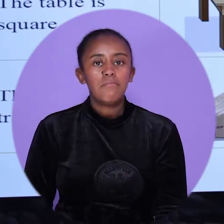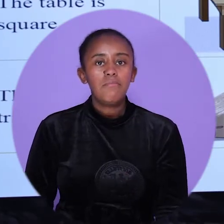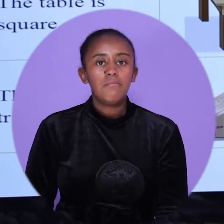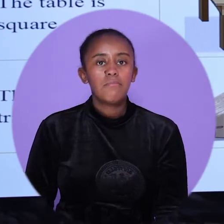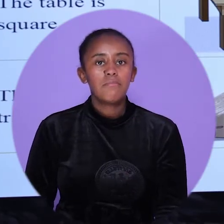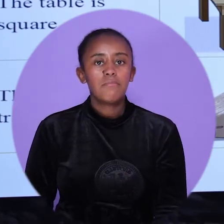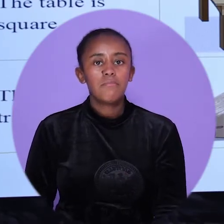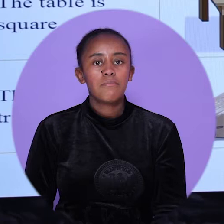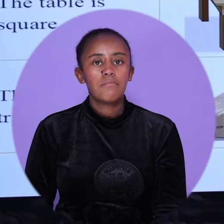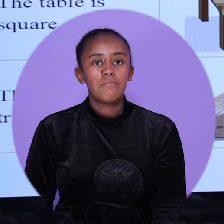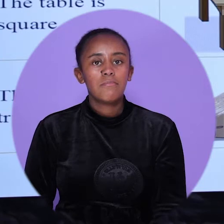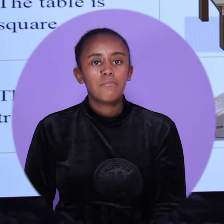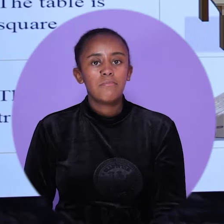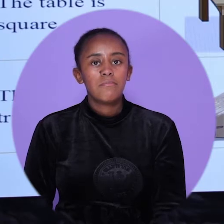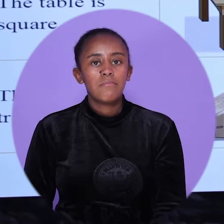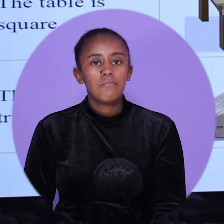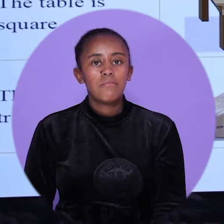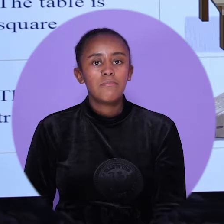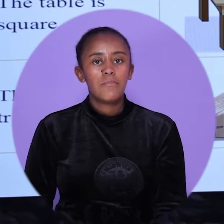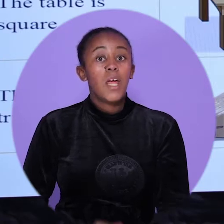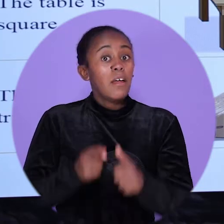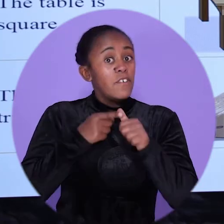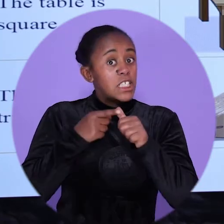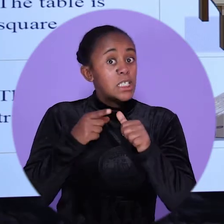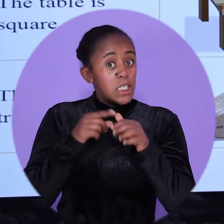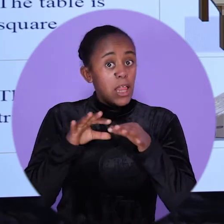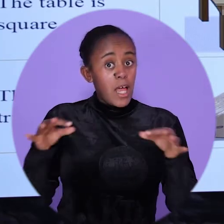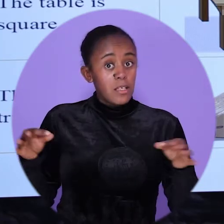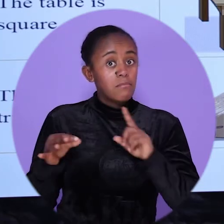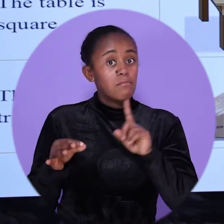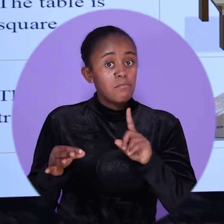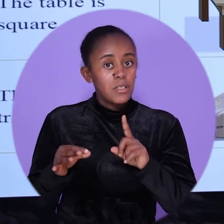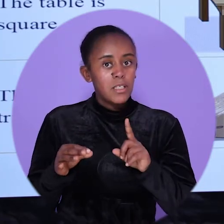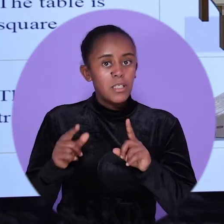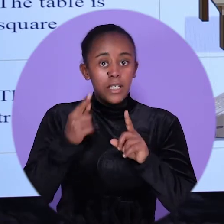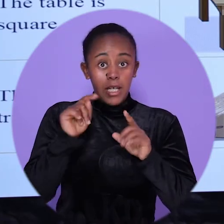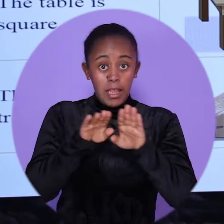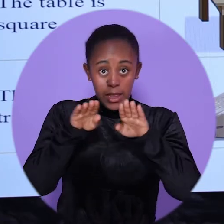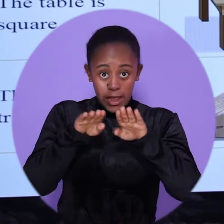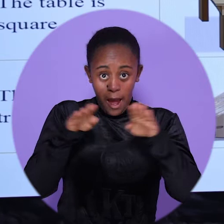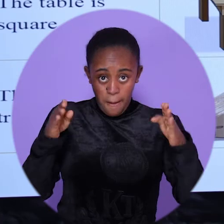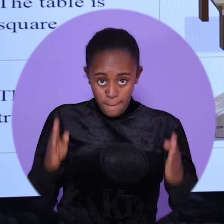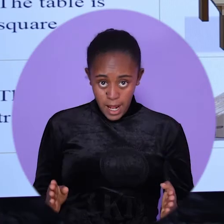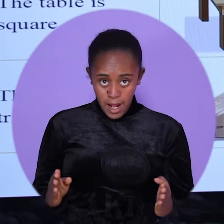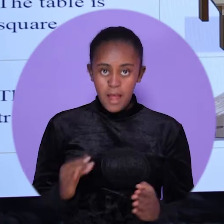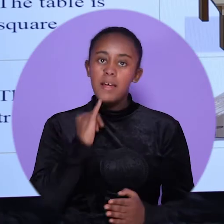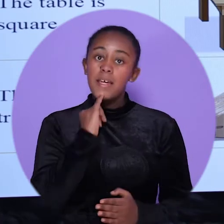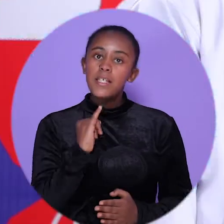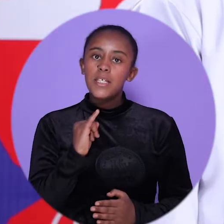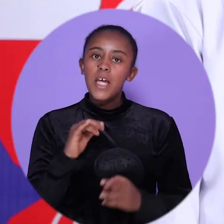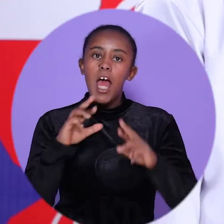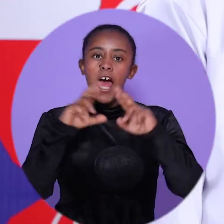sentence, you can say after me. The first sentence, it says, the table is rectangle. Students, please say after